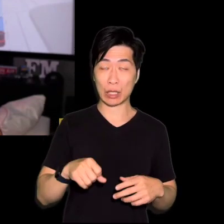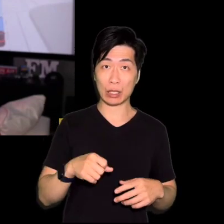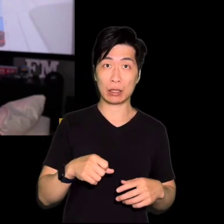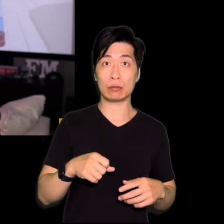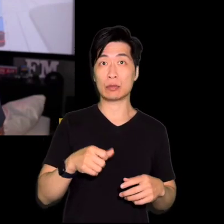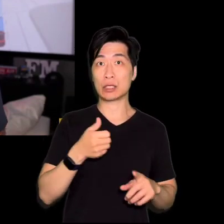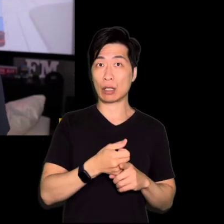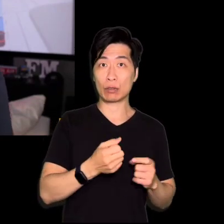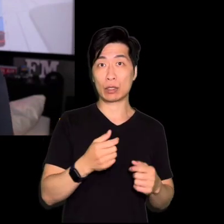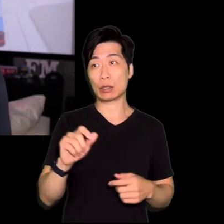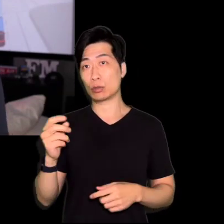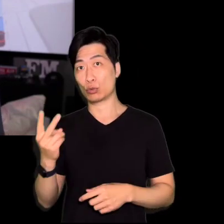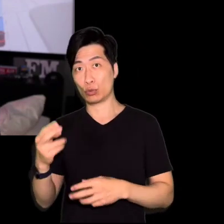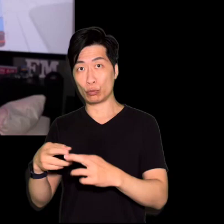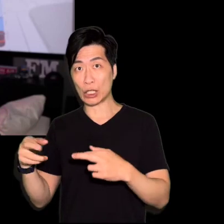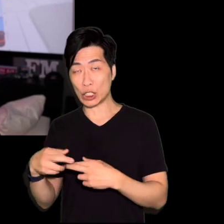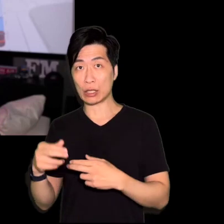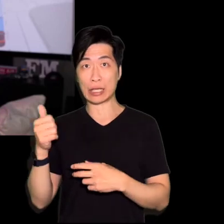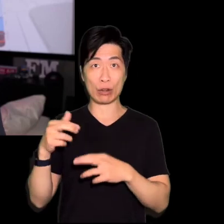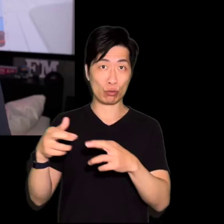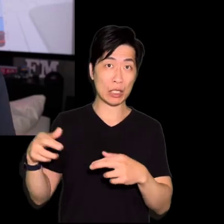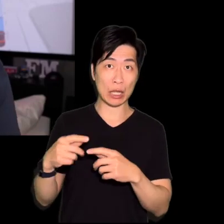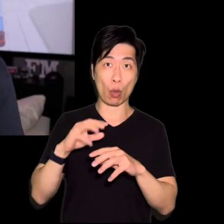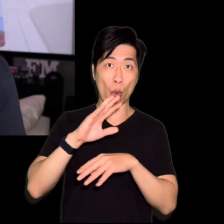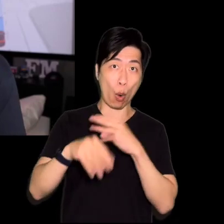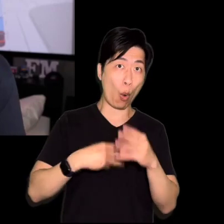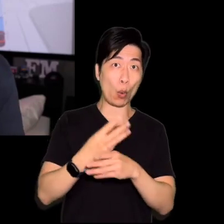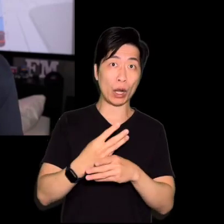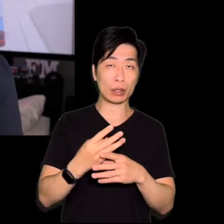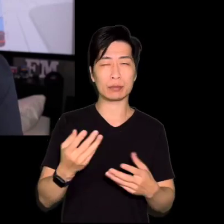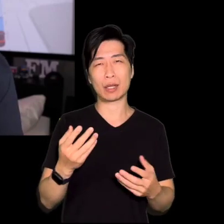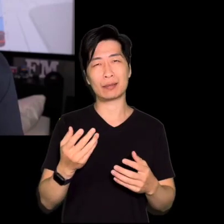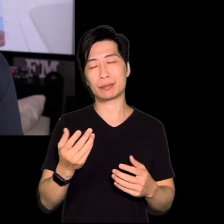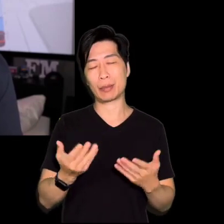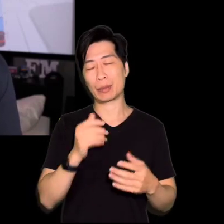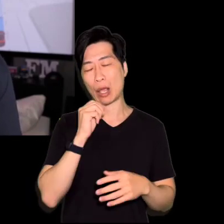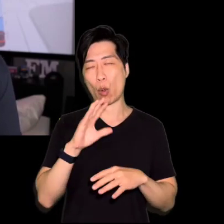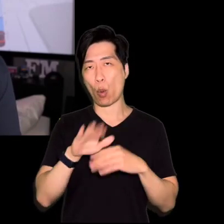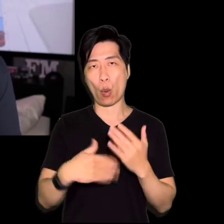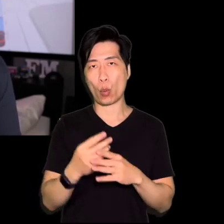whole world? Who knows? Probably not the whole world. Obviously not the whole world, but some regions. So